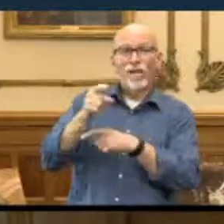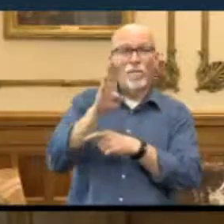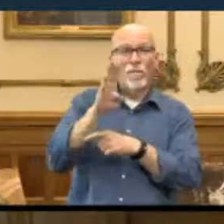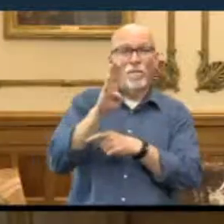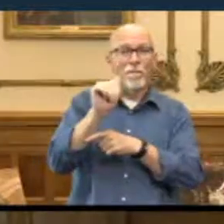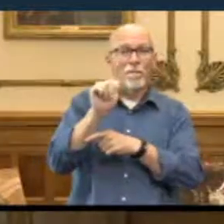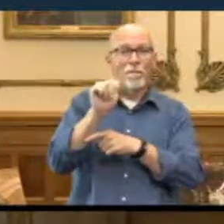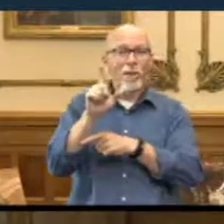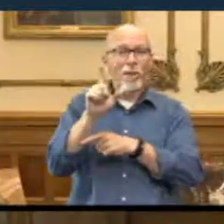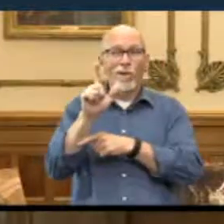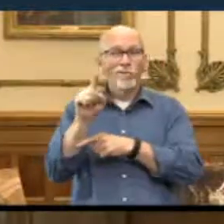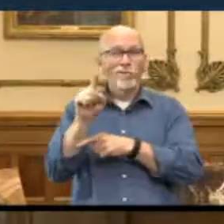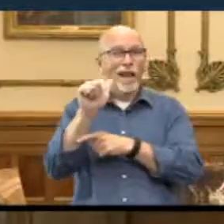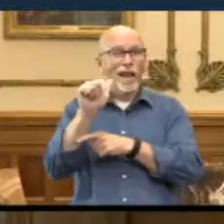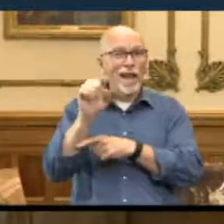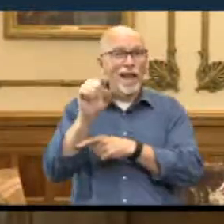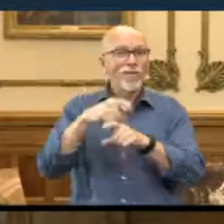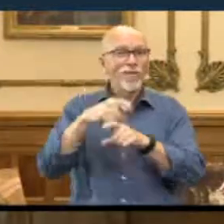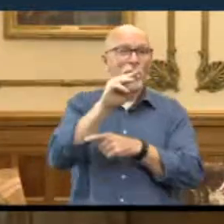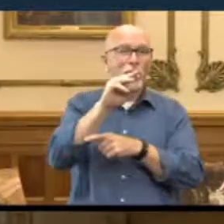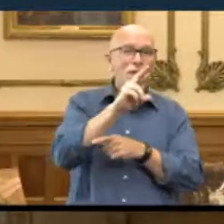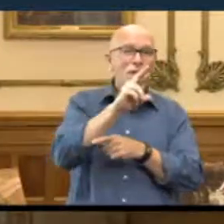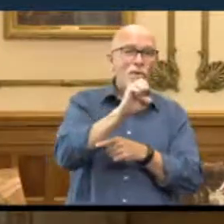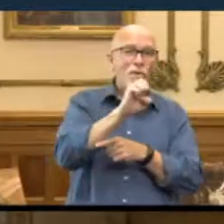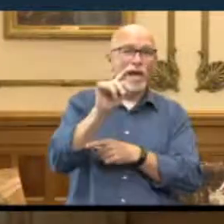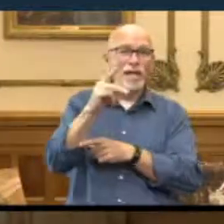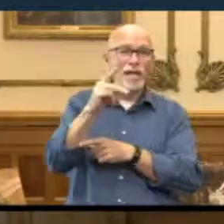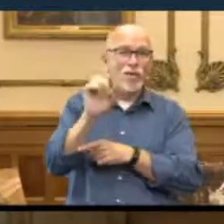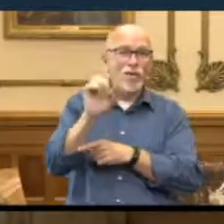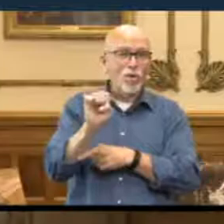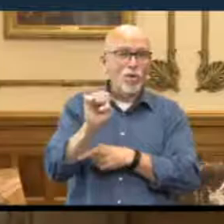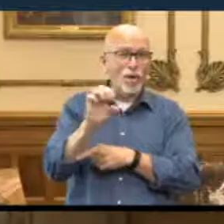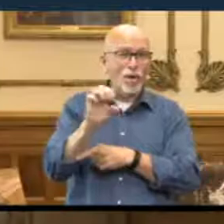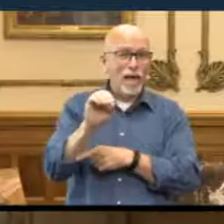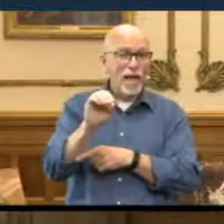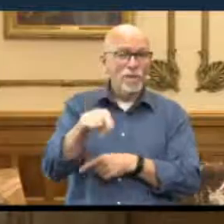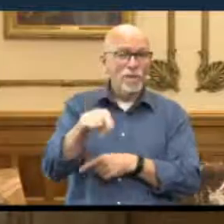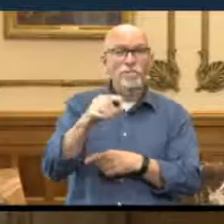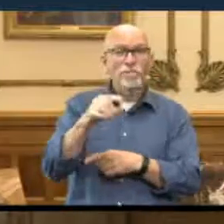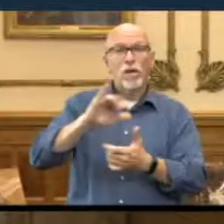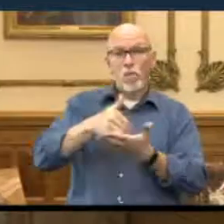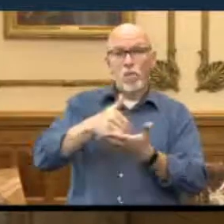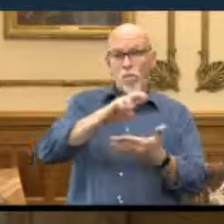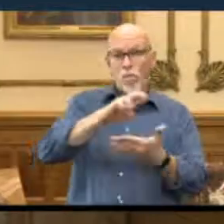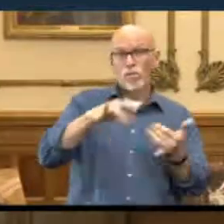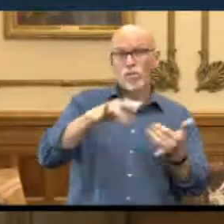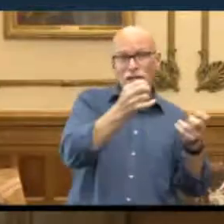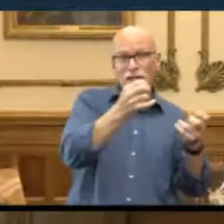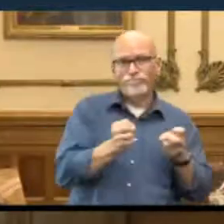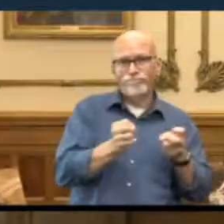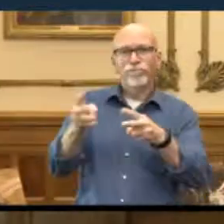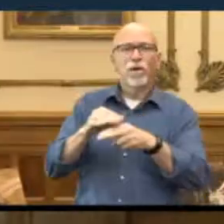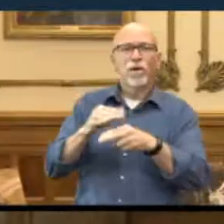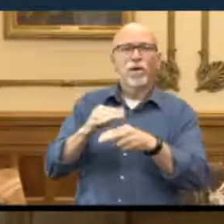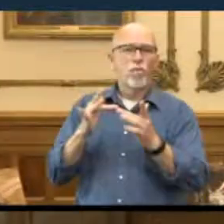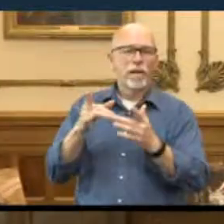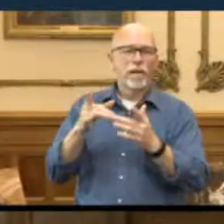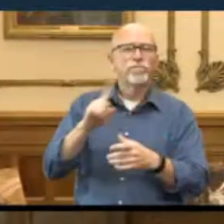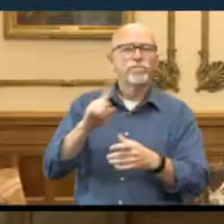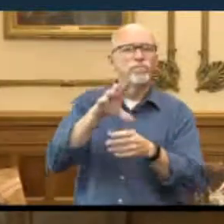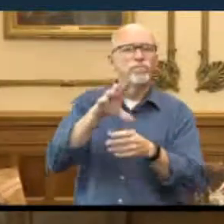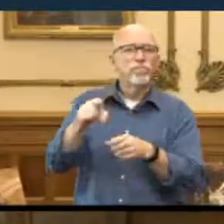that would impact Monroe and Tippecanoe counties. Those results are all now included in our dashboard. They include more